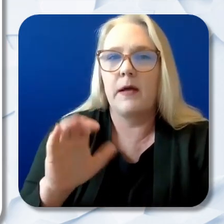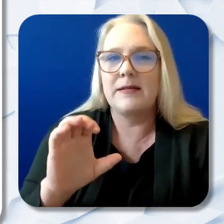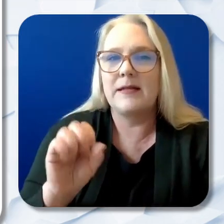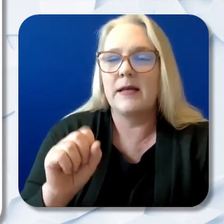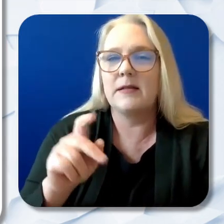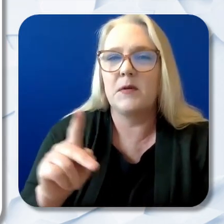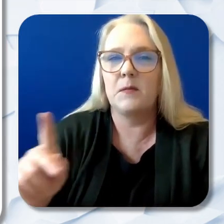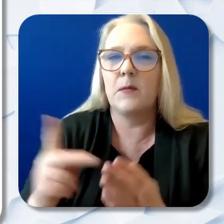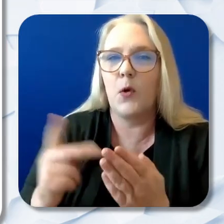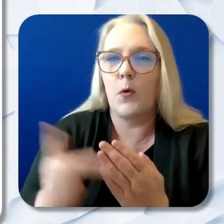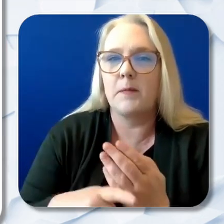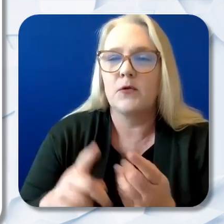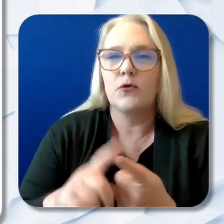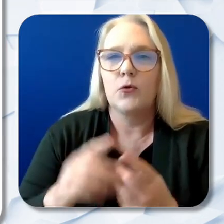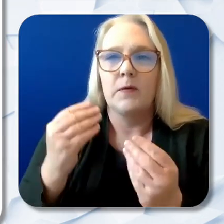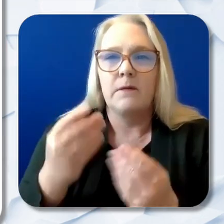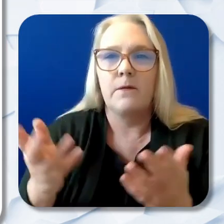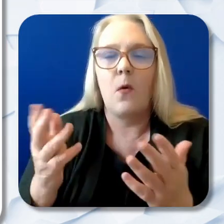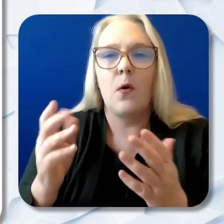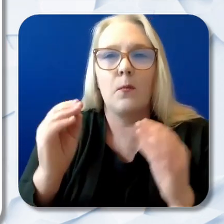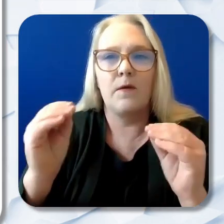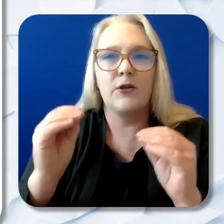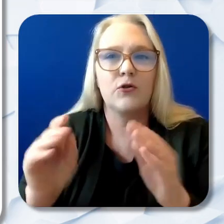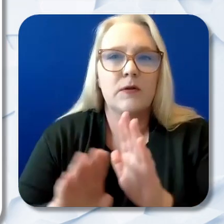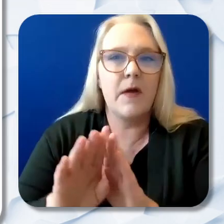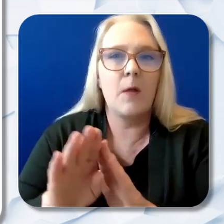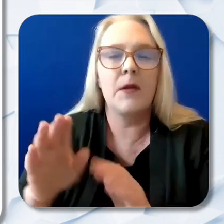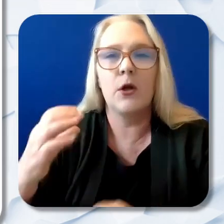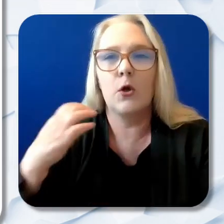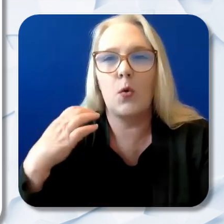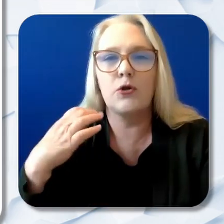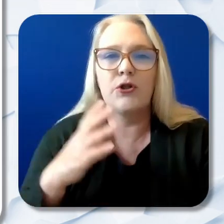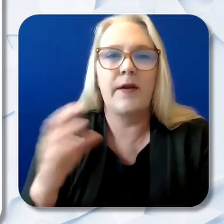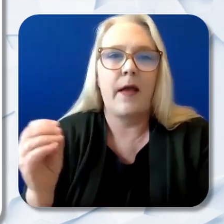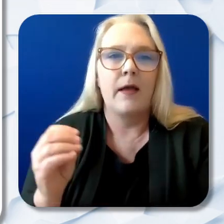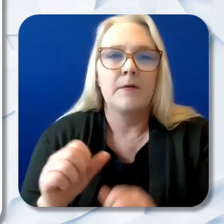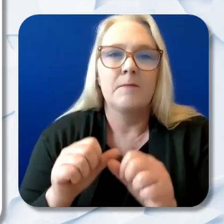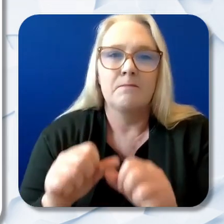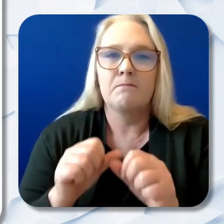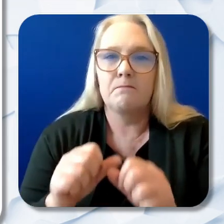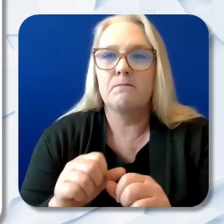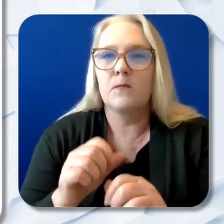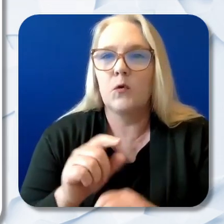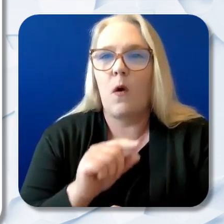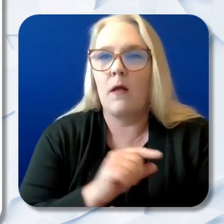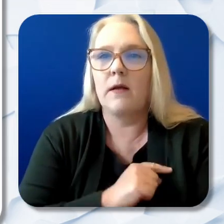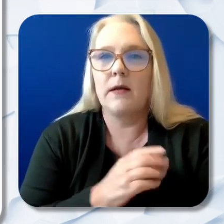programs to inform professional development, coaching, and other continuous quality improvement